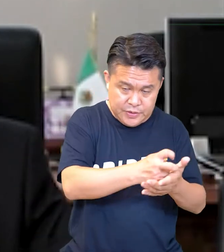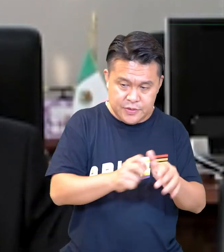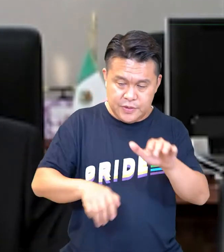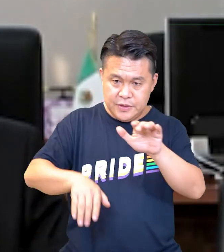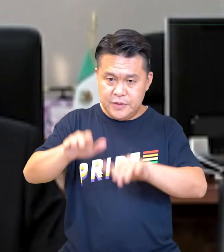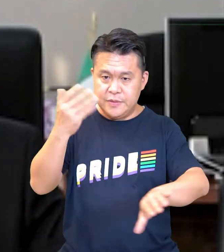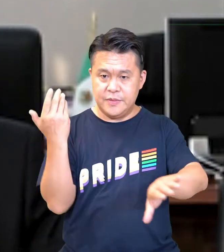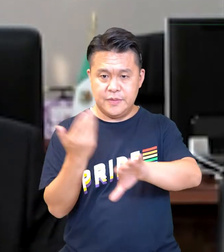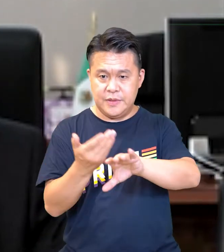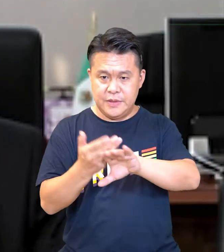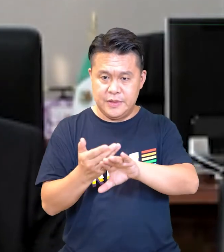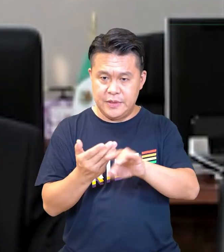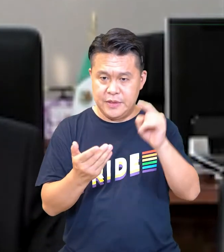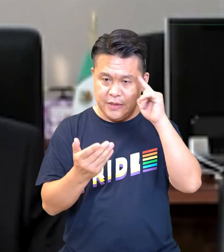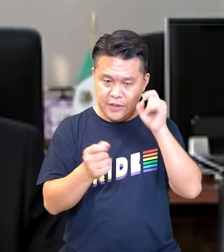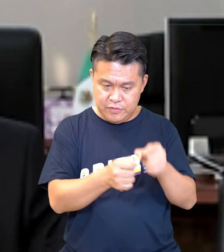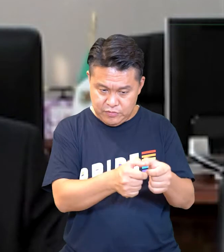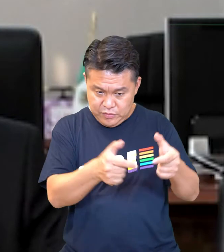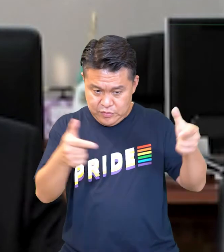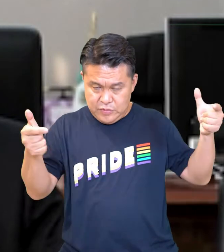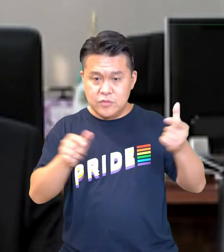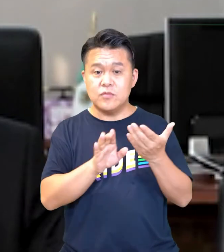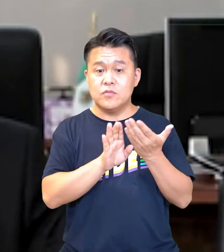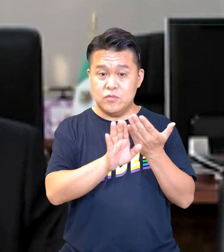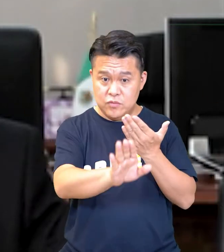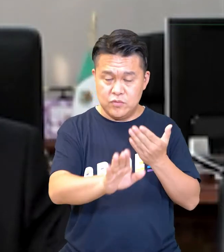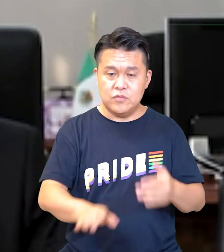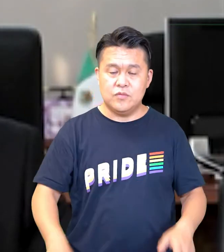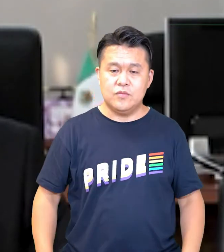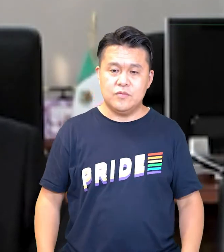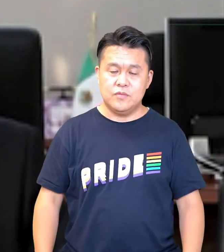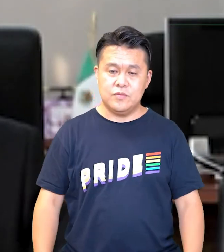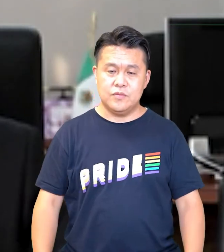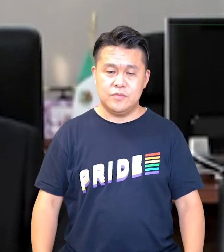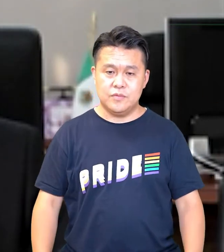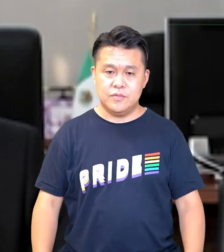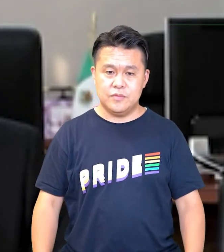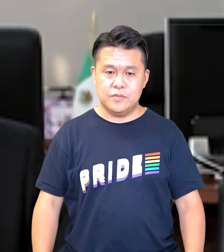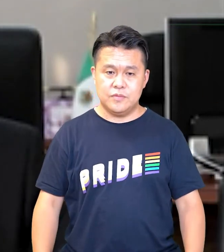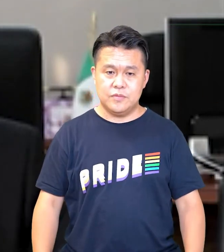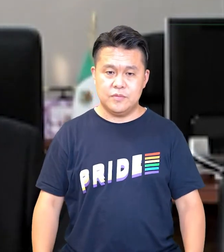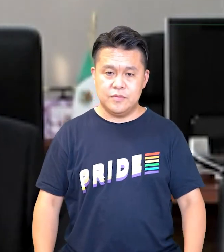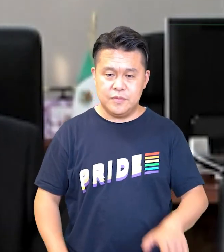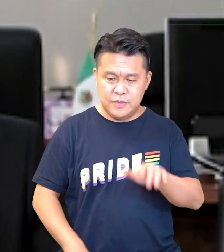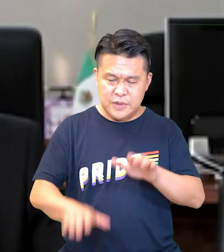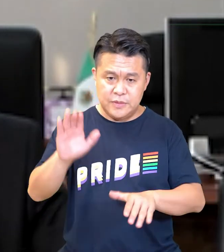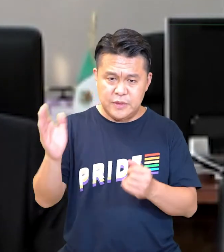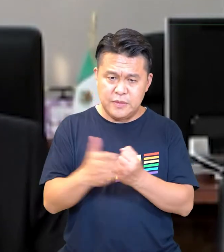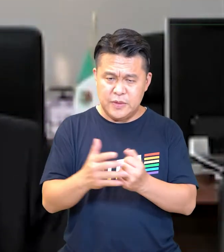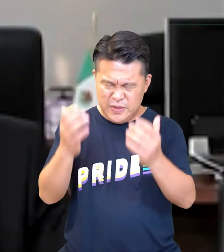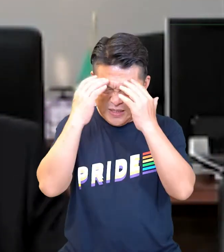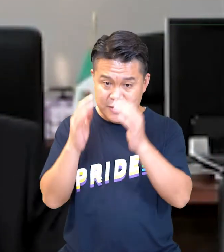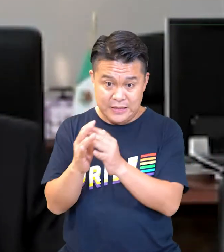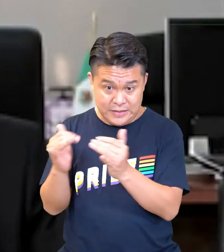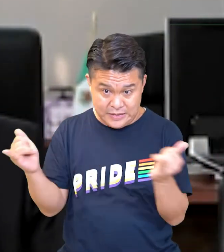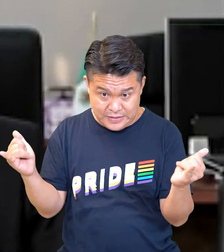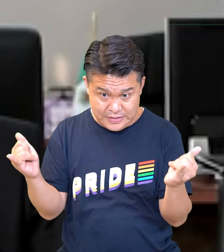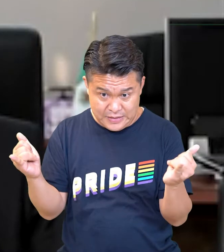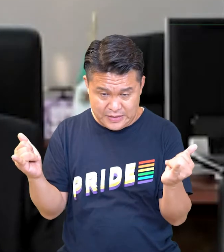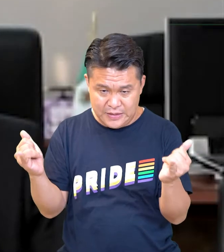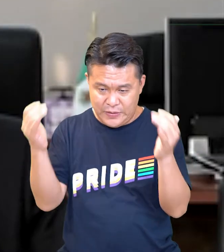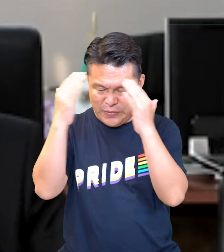perspective in public institutions and their policies, guaranteeing access to justice for those who